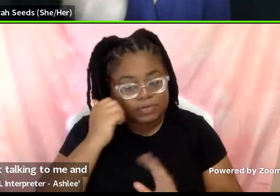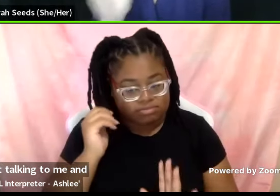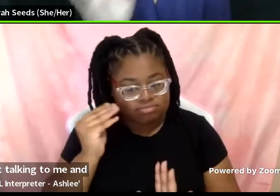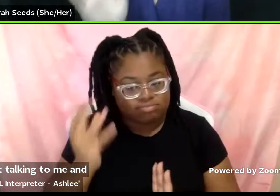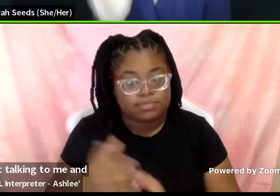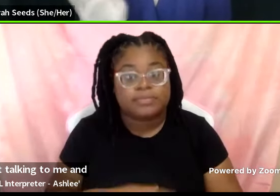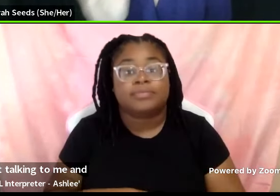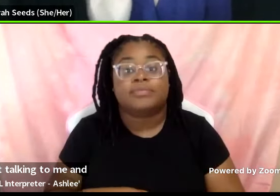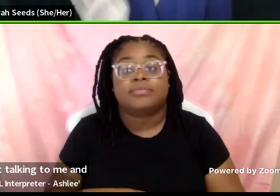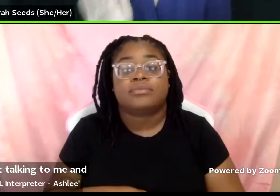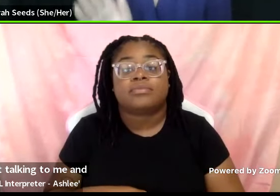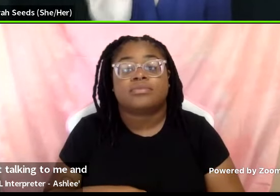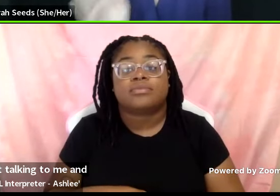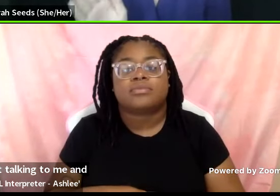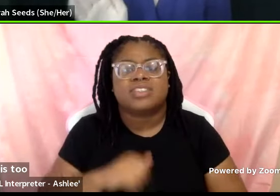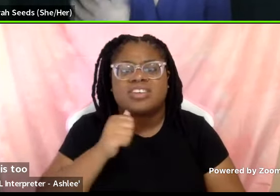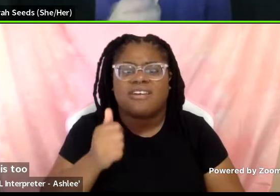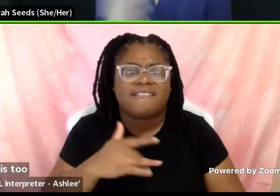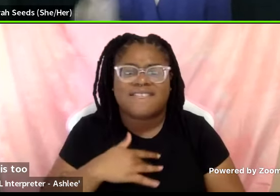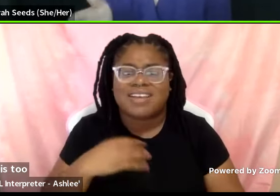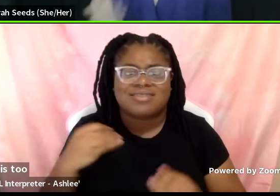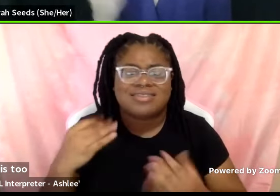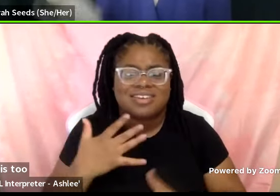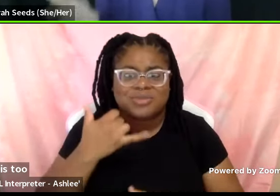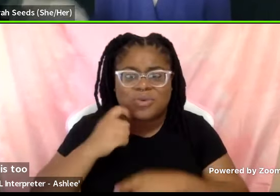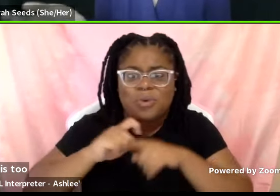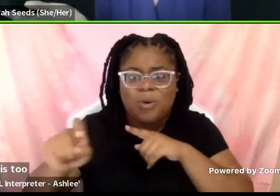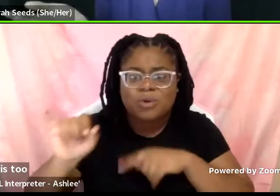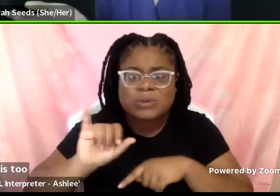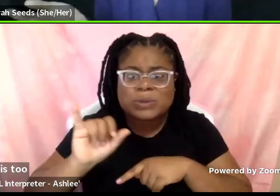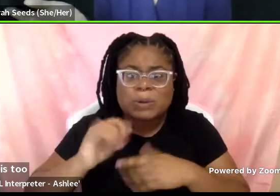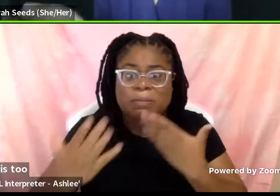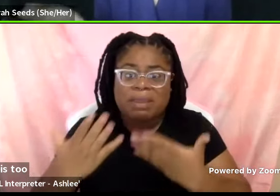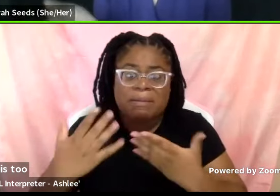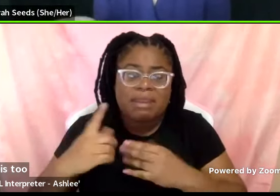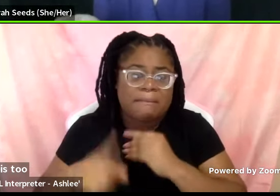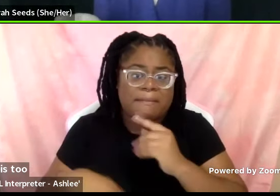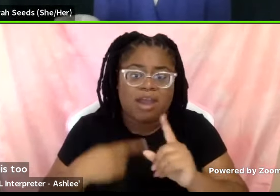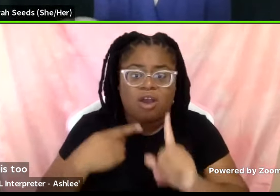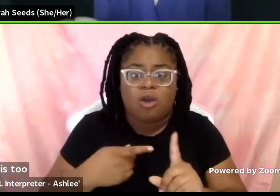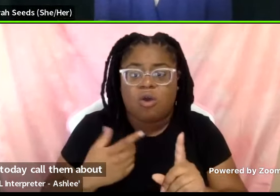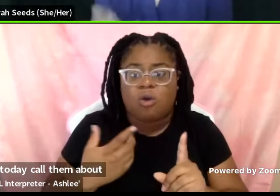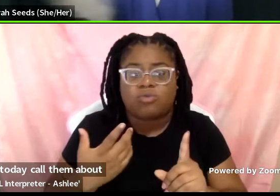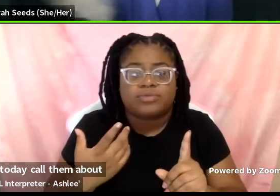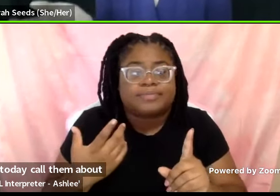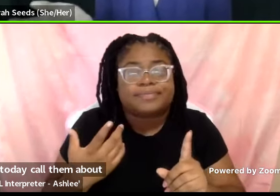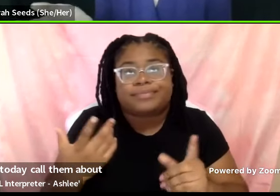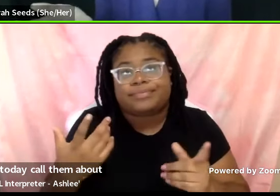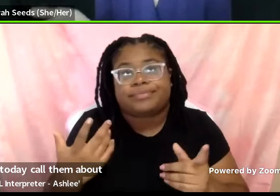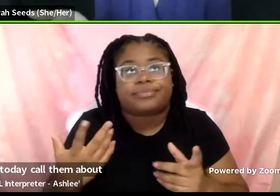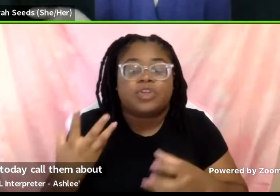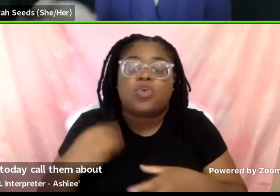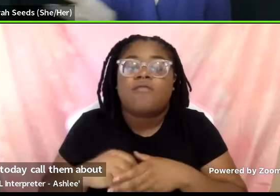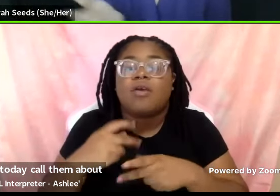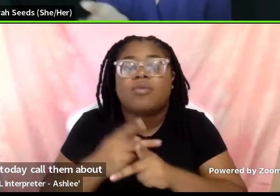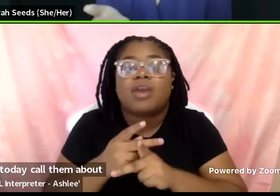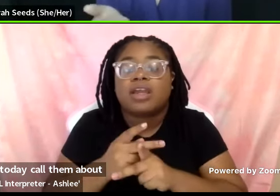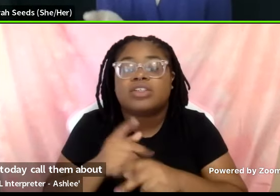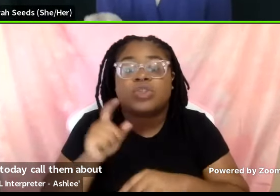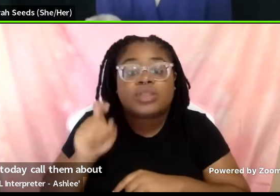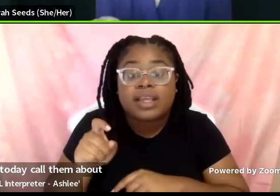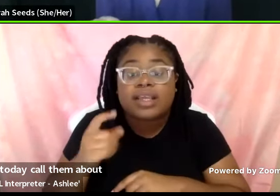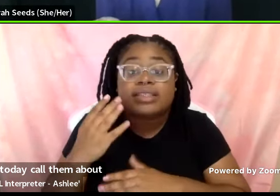also don't ever feel scared to call them about something that might not be what you wanted it to be. Like if you were involved in a production and you need